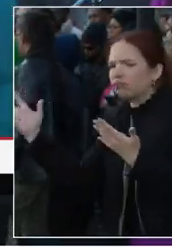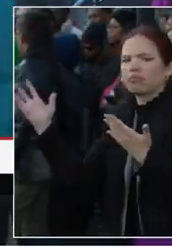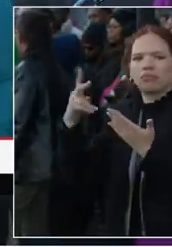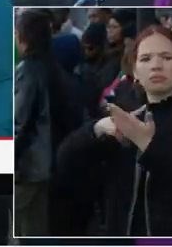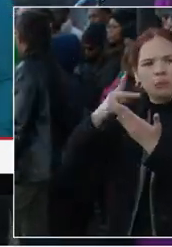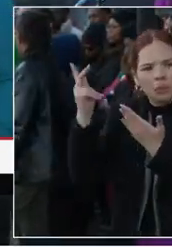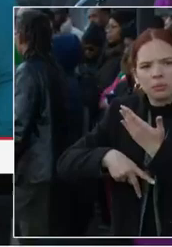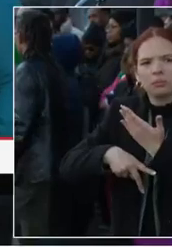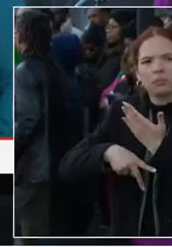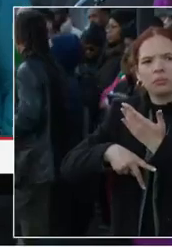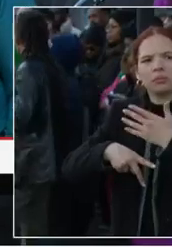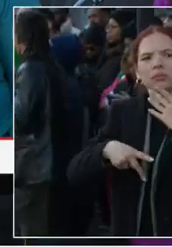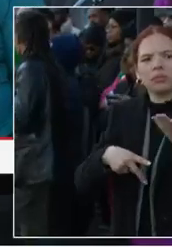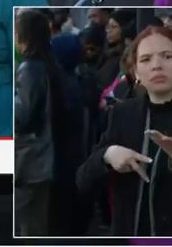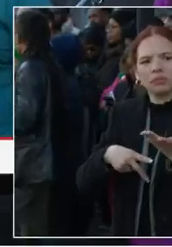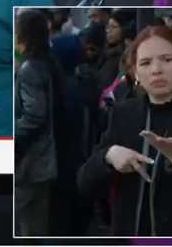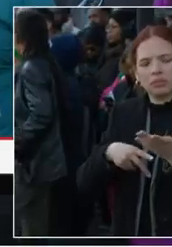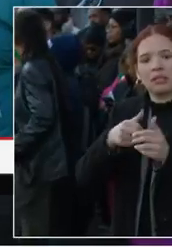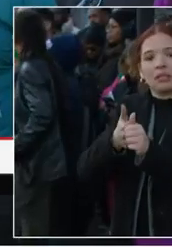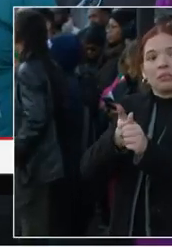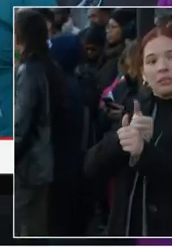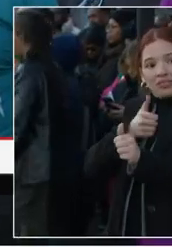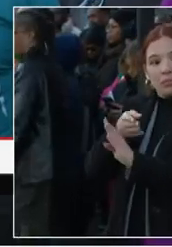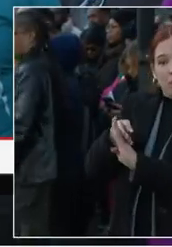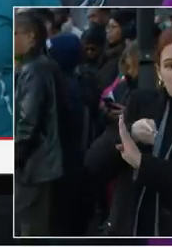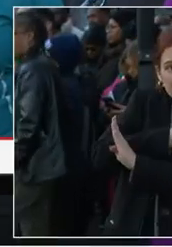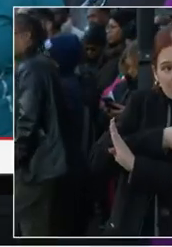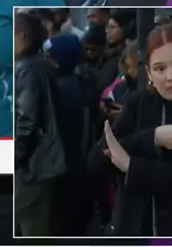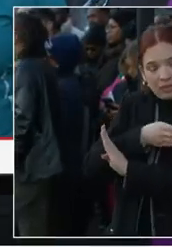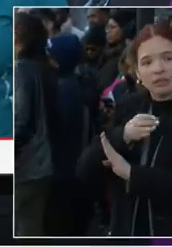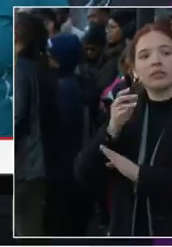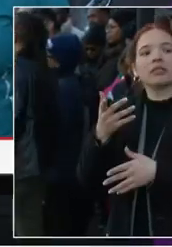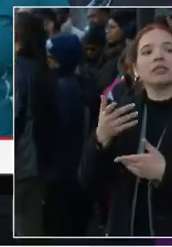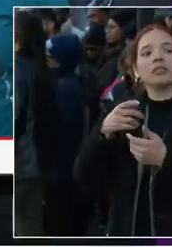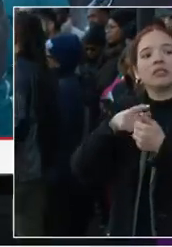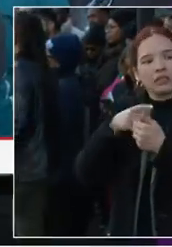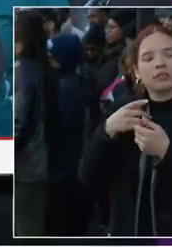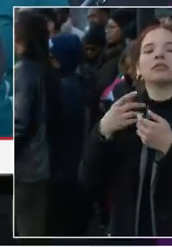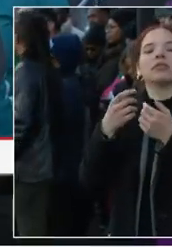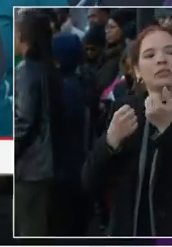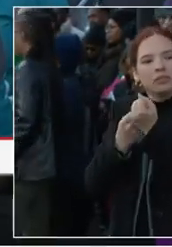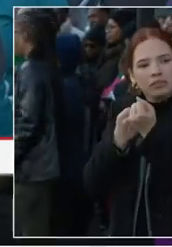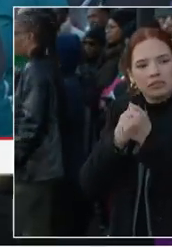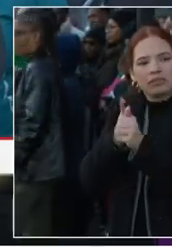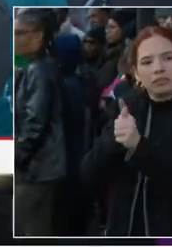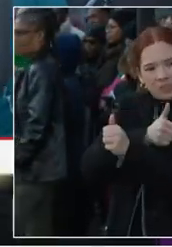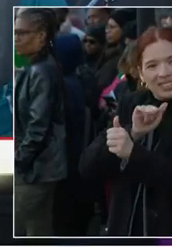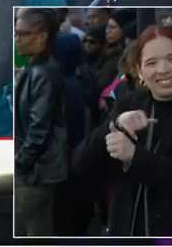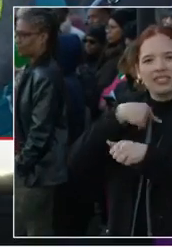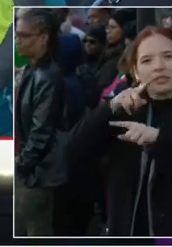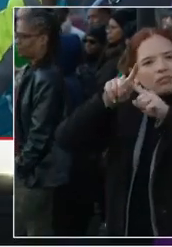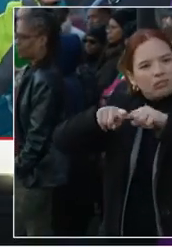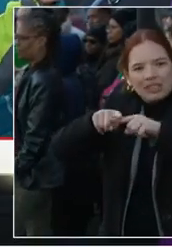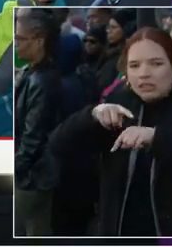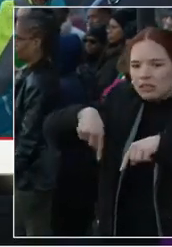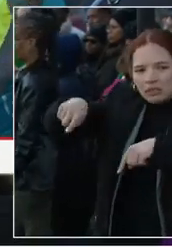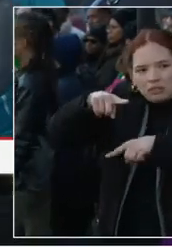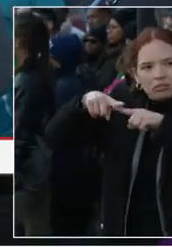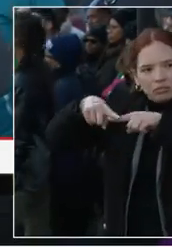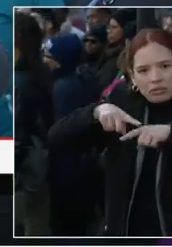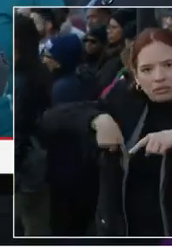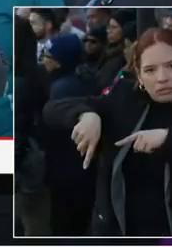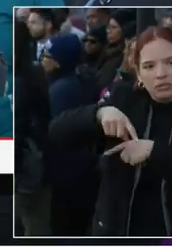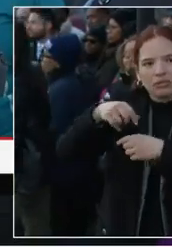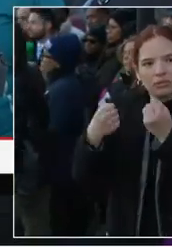prevention, opportunity, enforcement. But they all need each other. In order for prevention